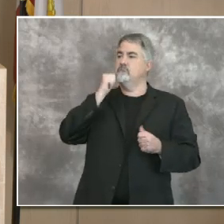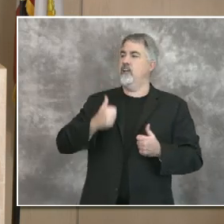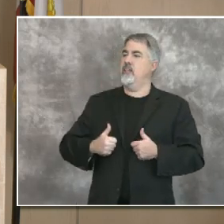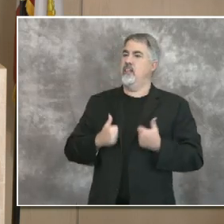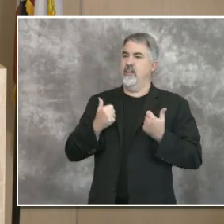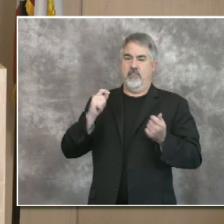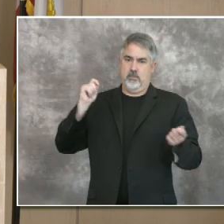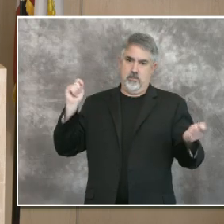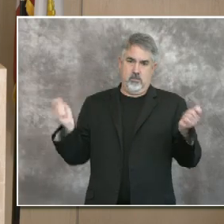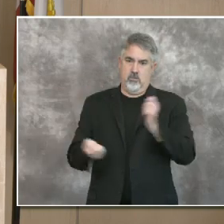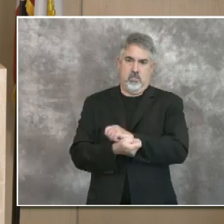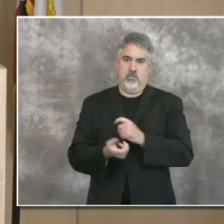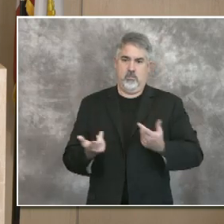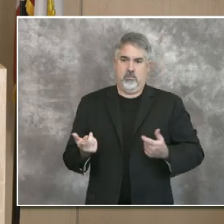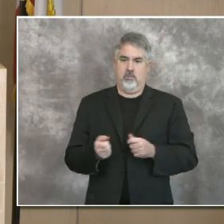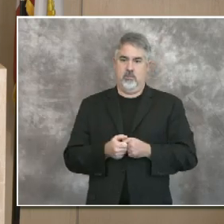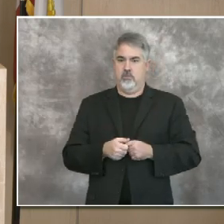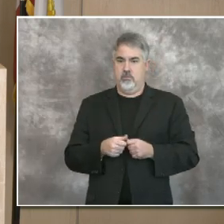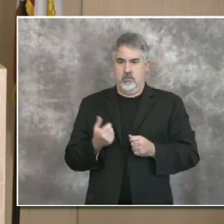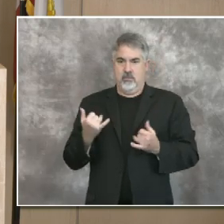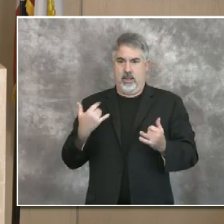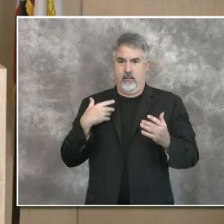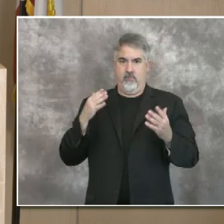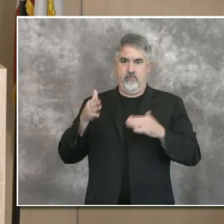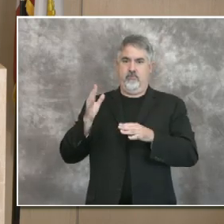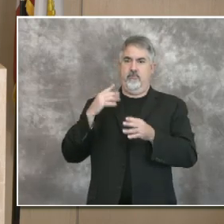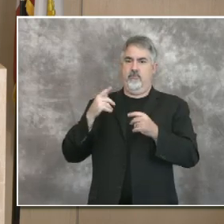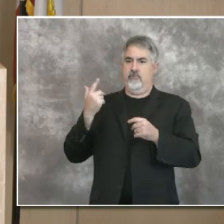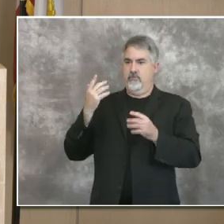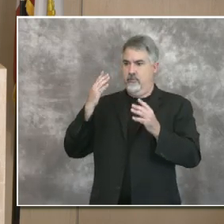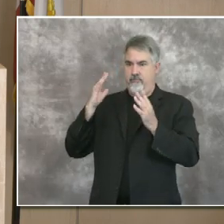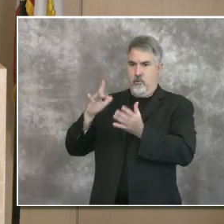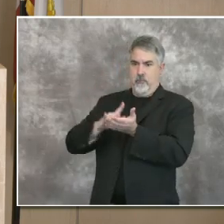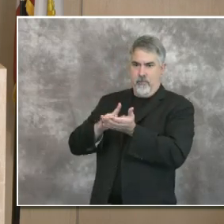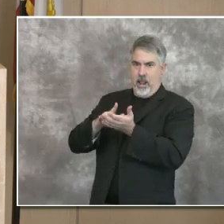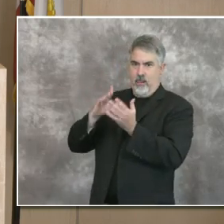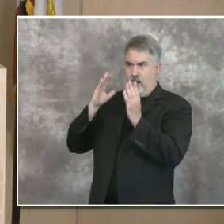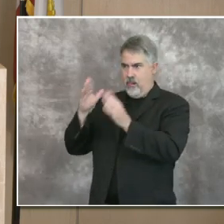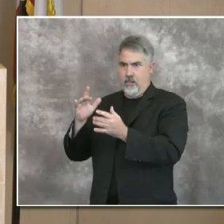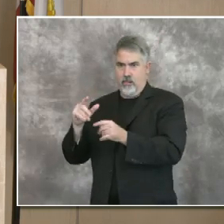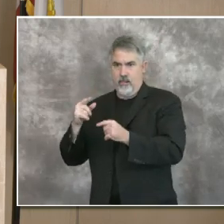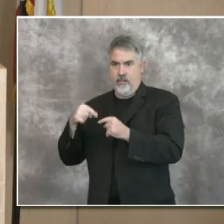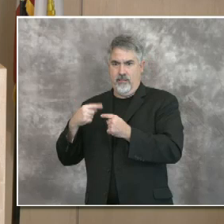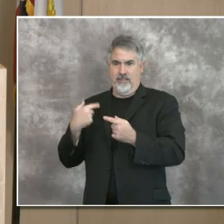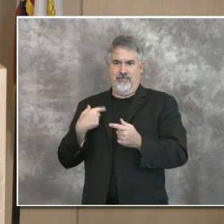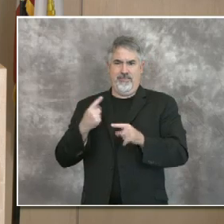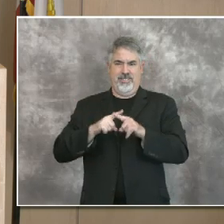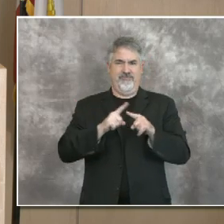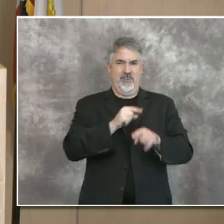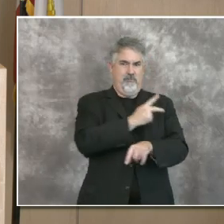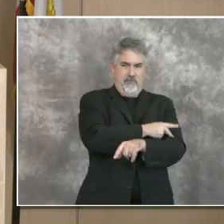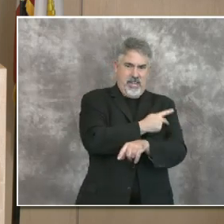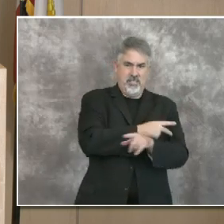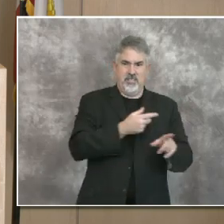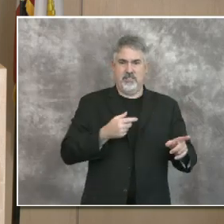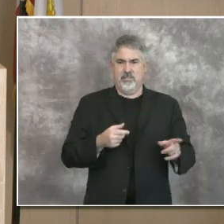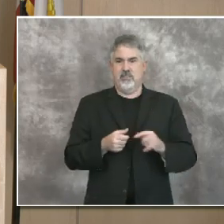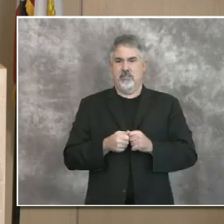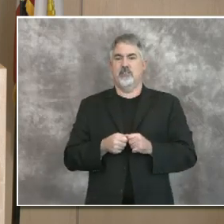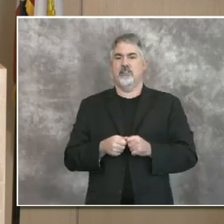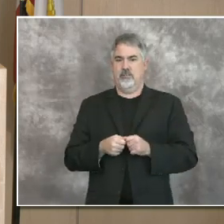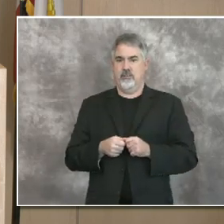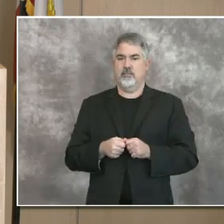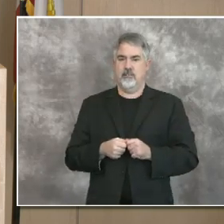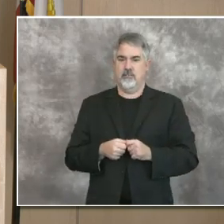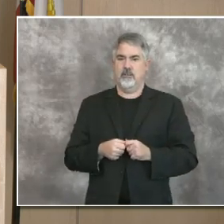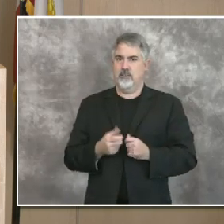telemedicine that has taken a front stage for how physicians interact with their patients. But again, laying